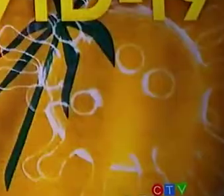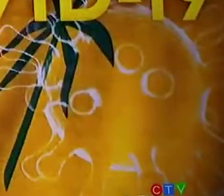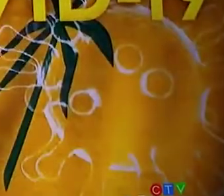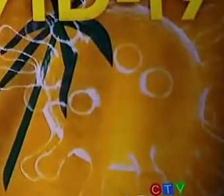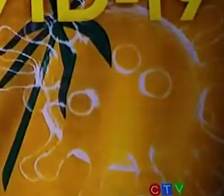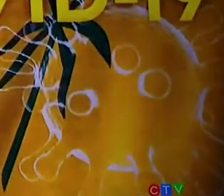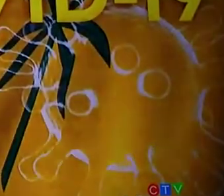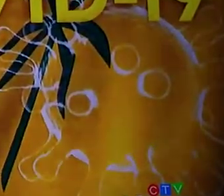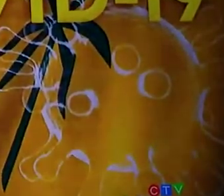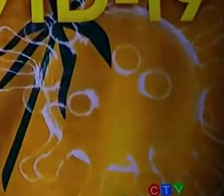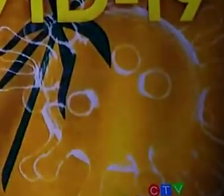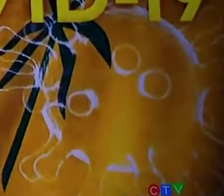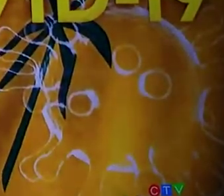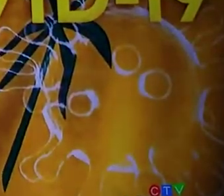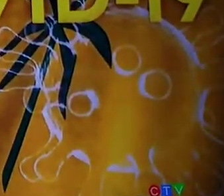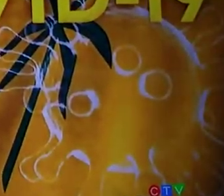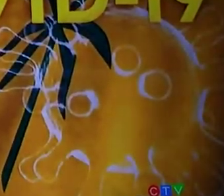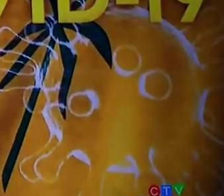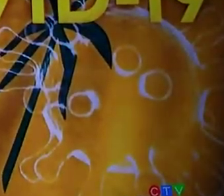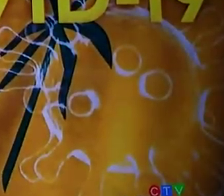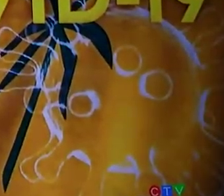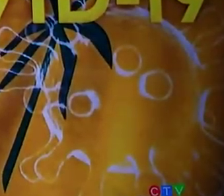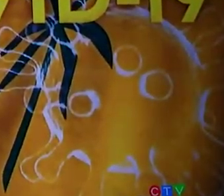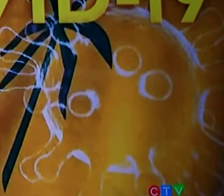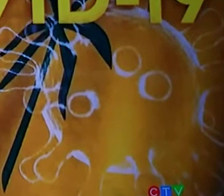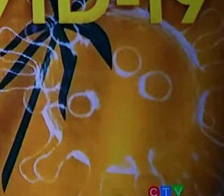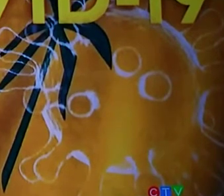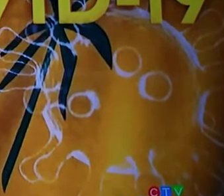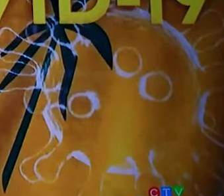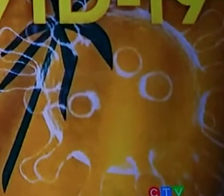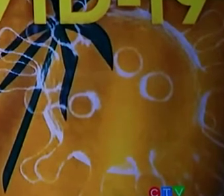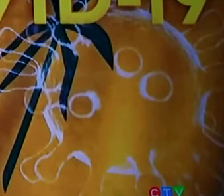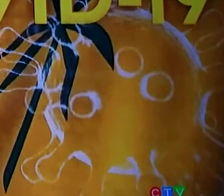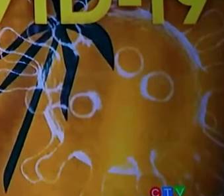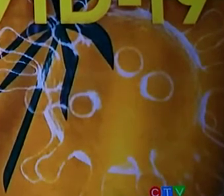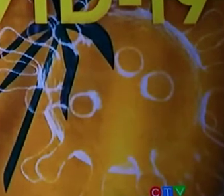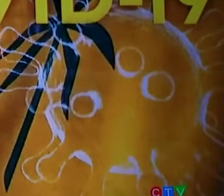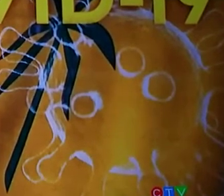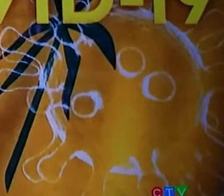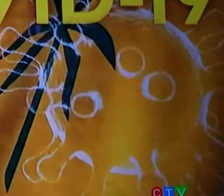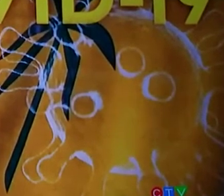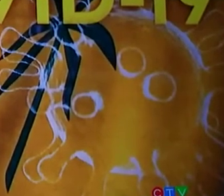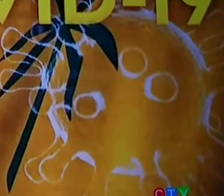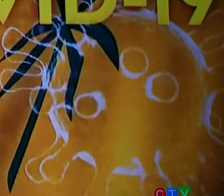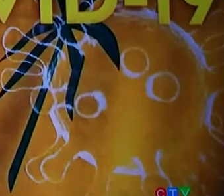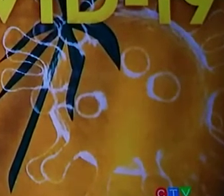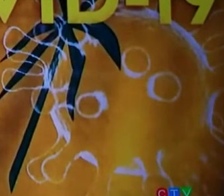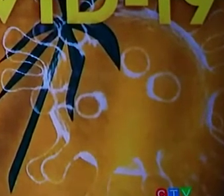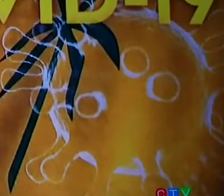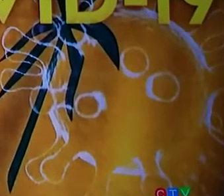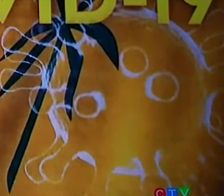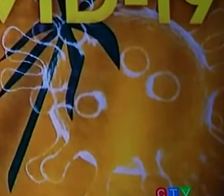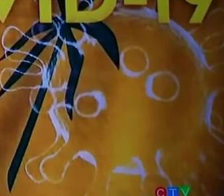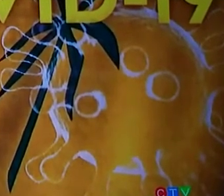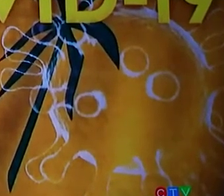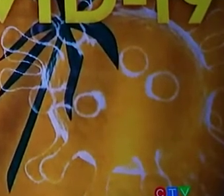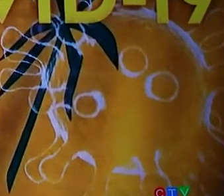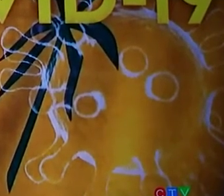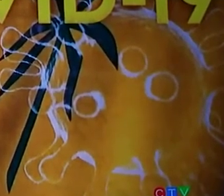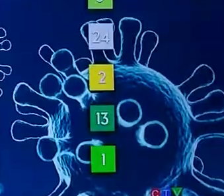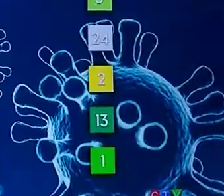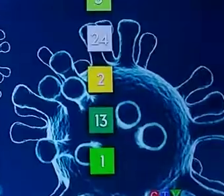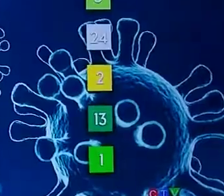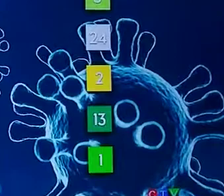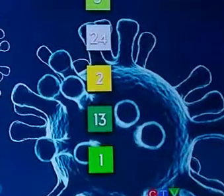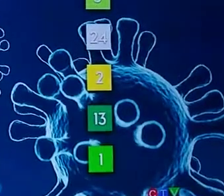as of today, Saskatchewan has 61 active cases of COVID-19 in the province. We're going to get to those numbers a little later on in the